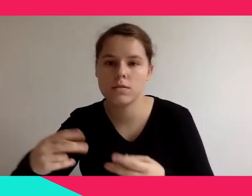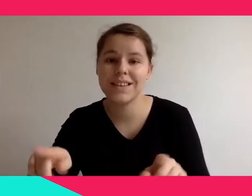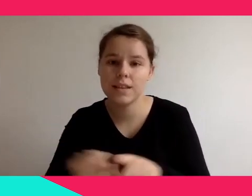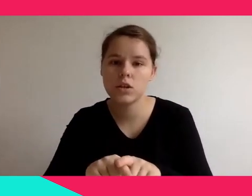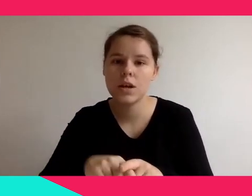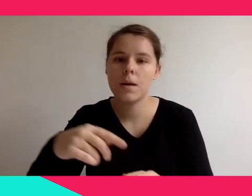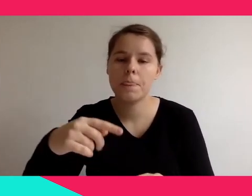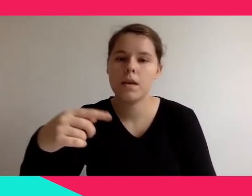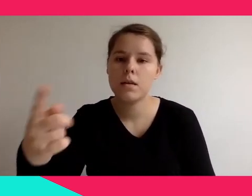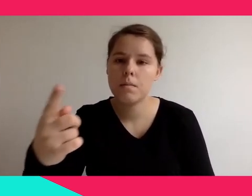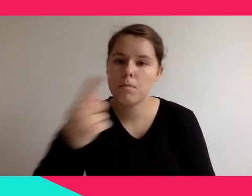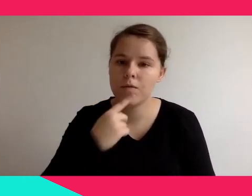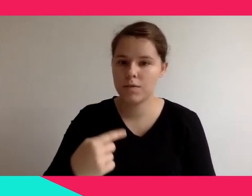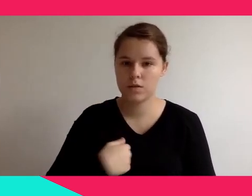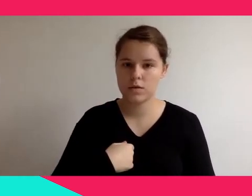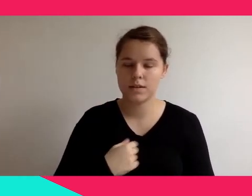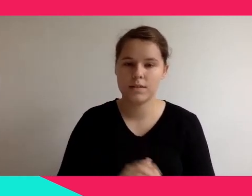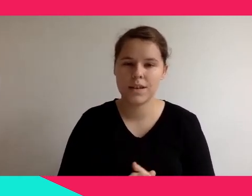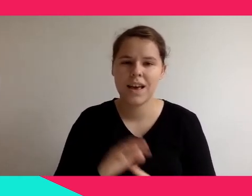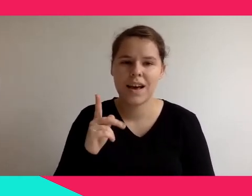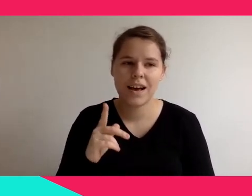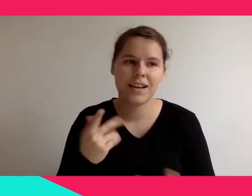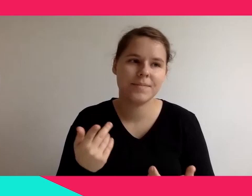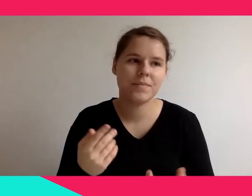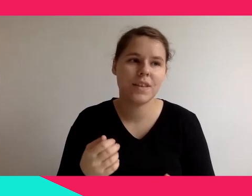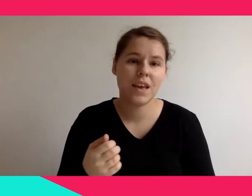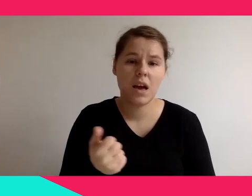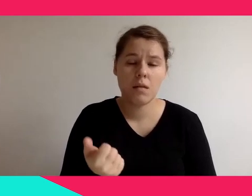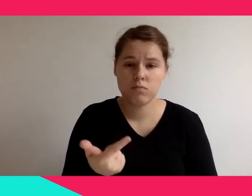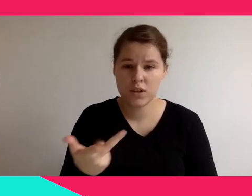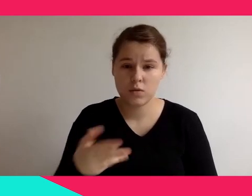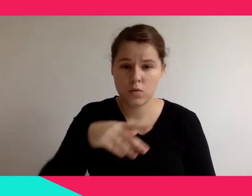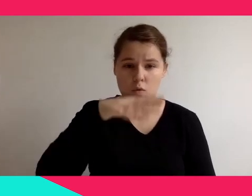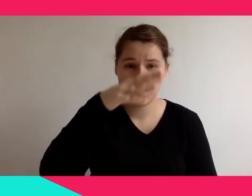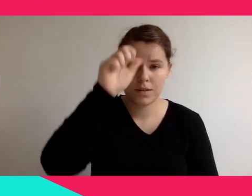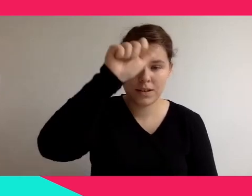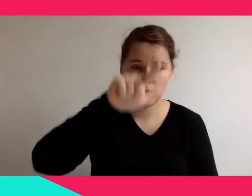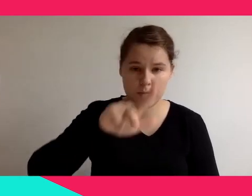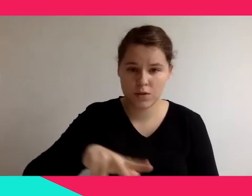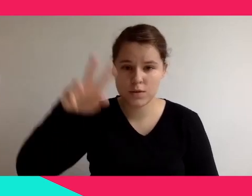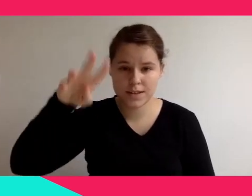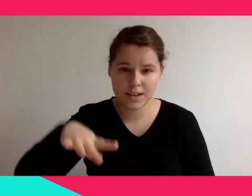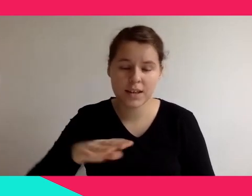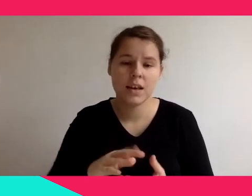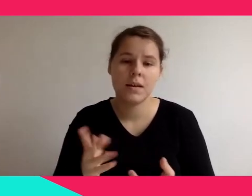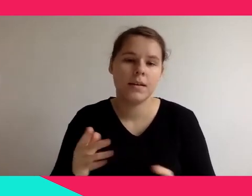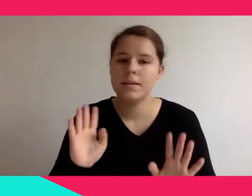So after a couple of months, we had to take this offline because it really blew up in our faces.